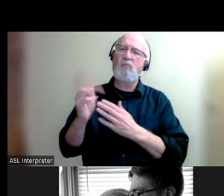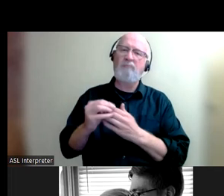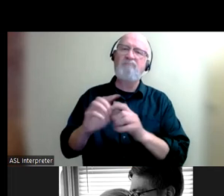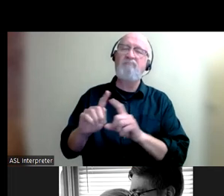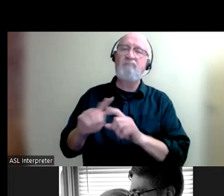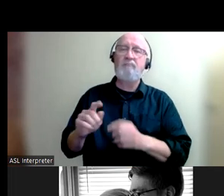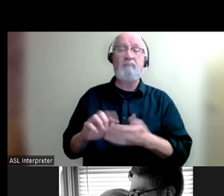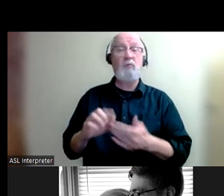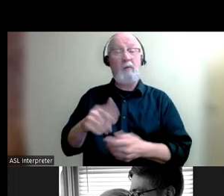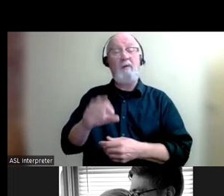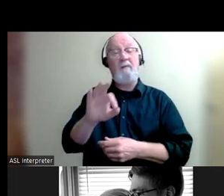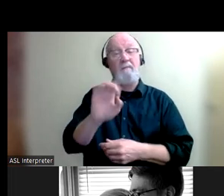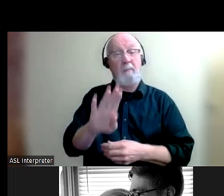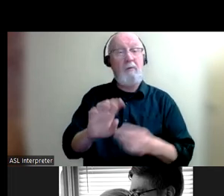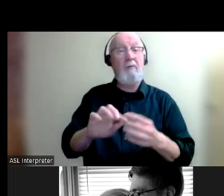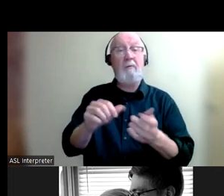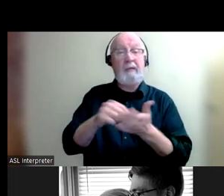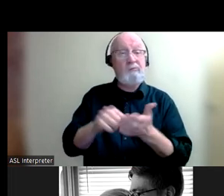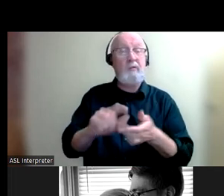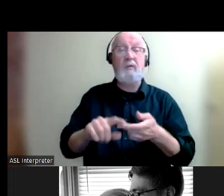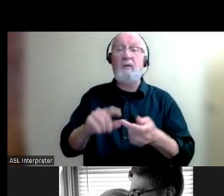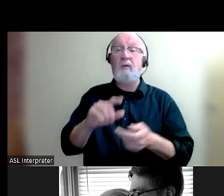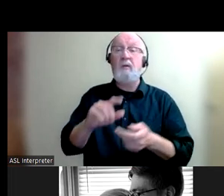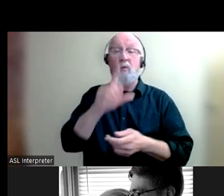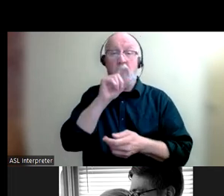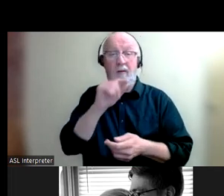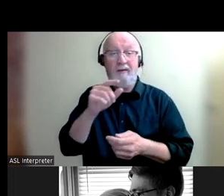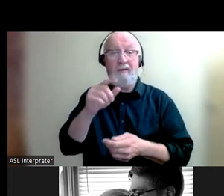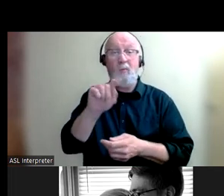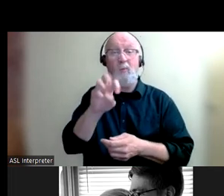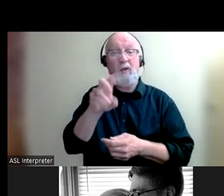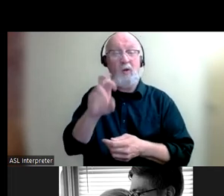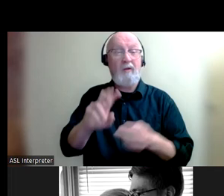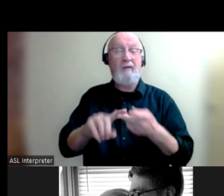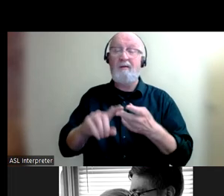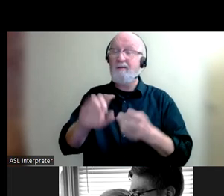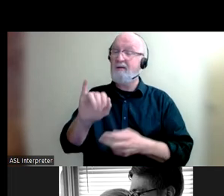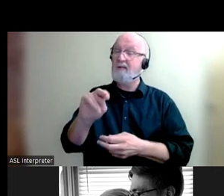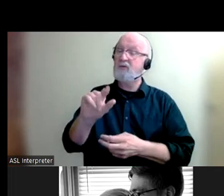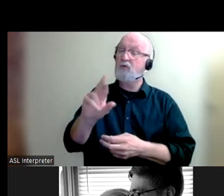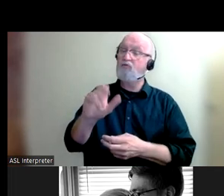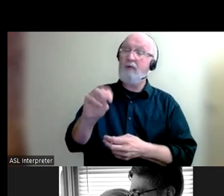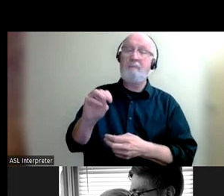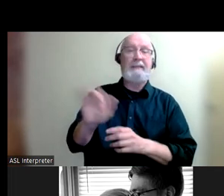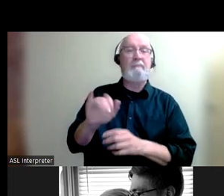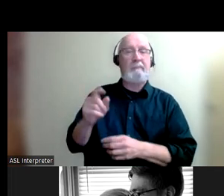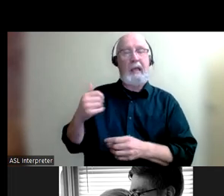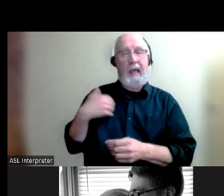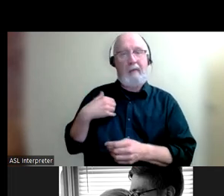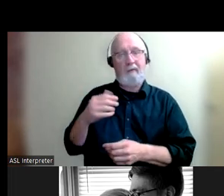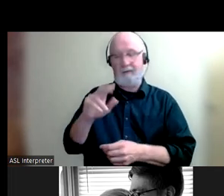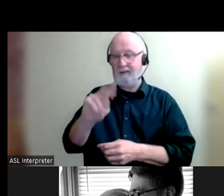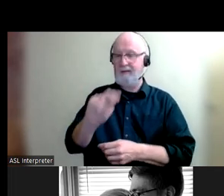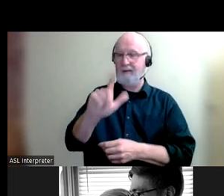provincial Facebook and Twitter pages, as well as our Instagram now. We have a great Instagram account at NL Public